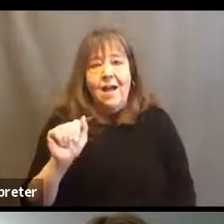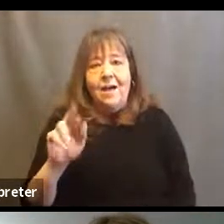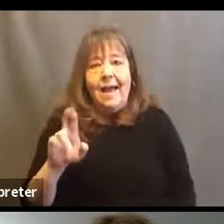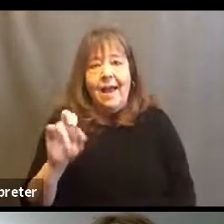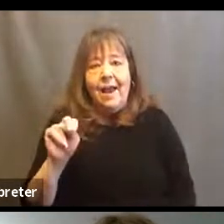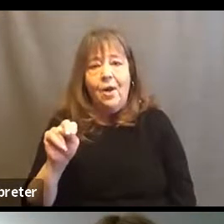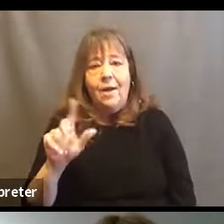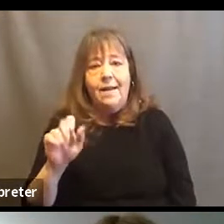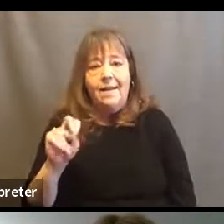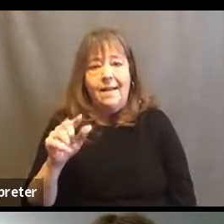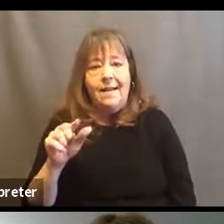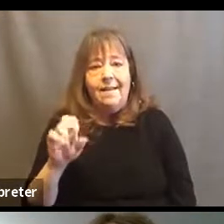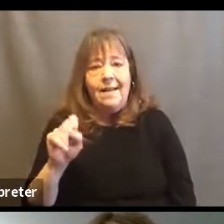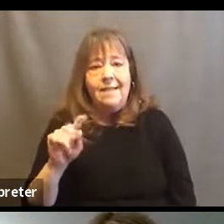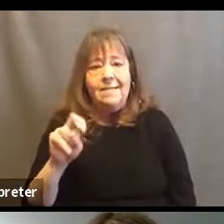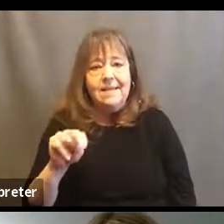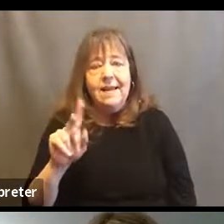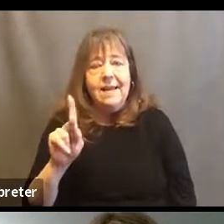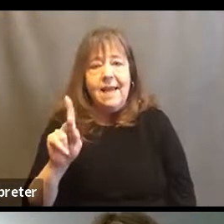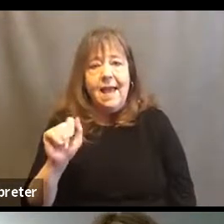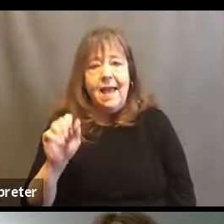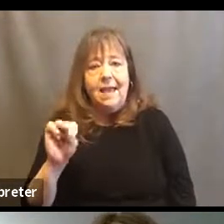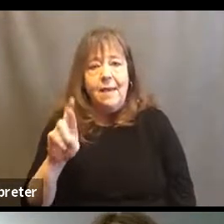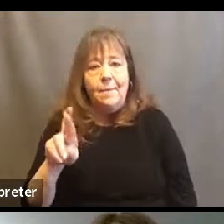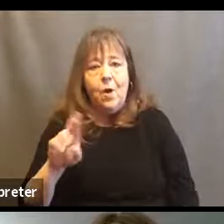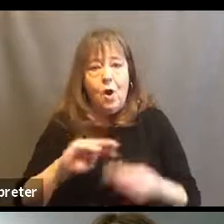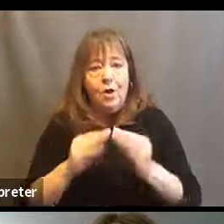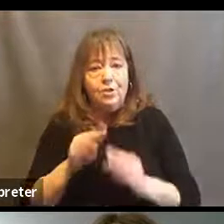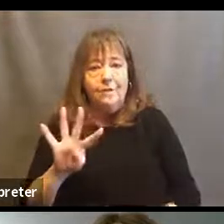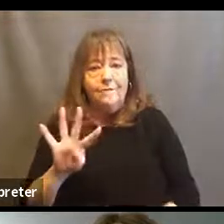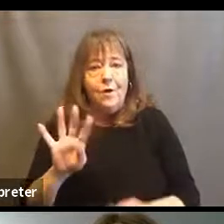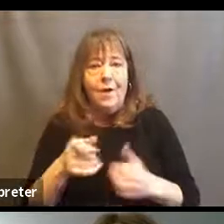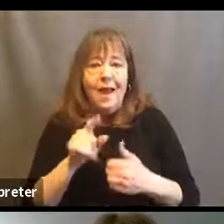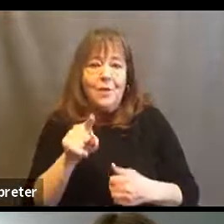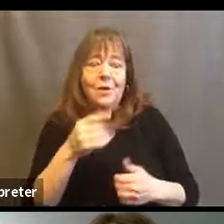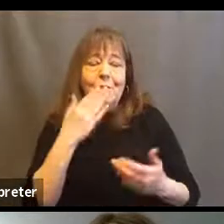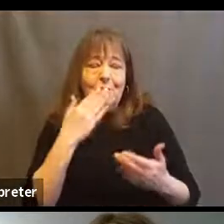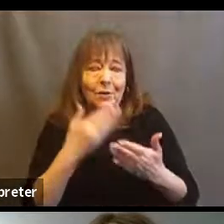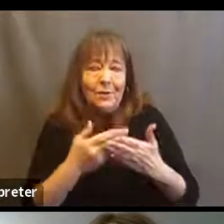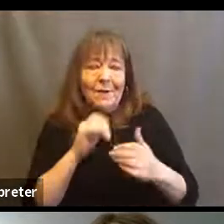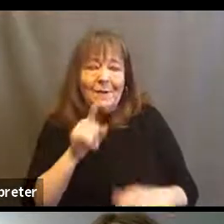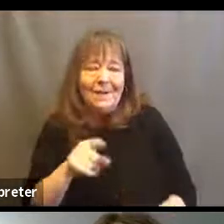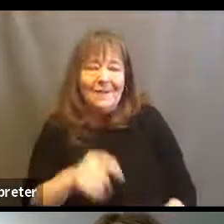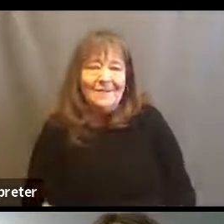of KAMR Channel 4. Aaron, how are you today? Pretty good. How are y'all? Good.